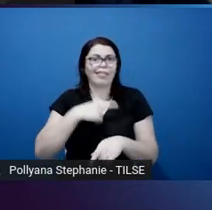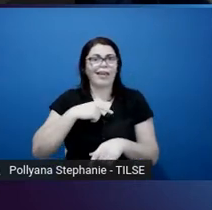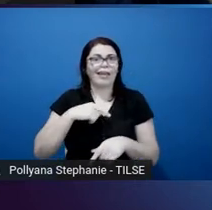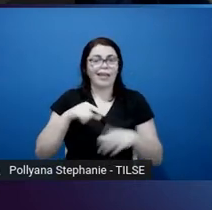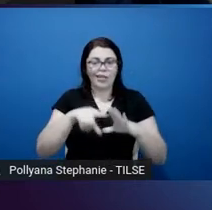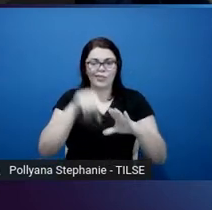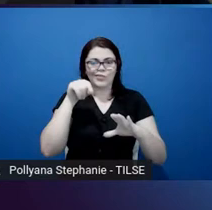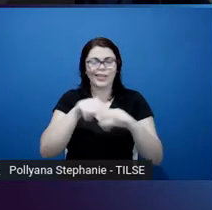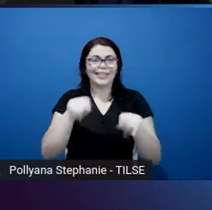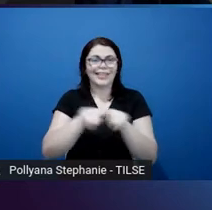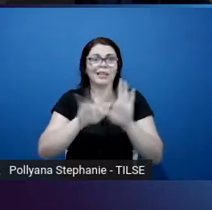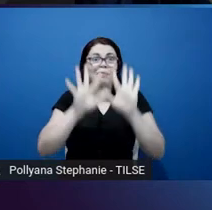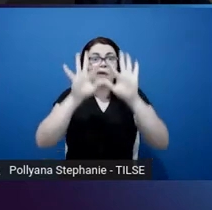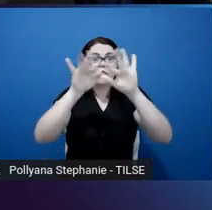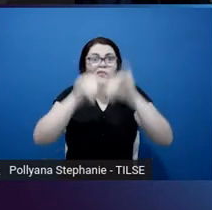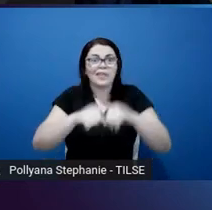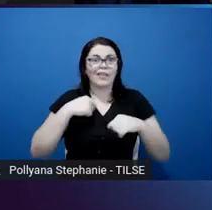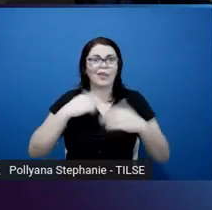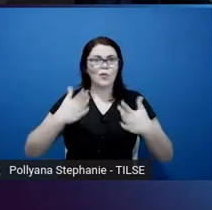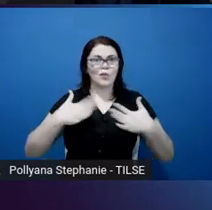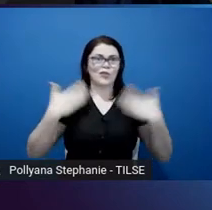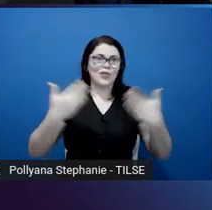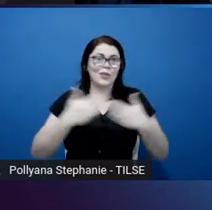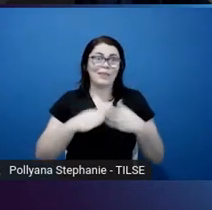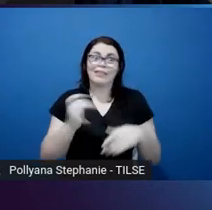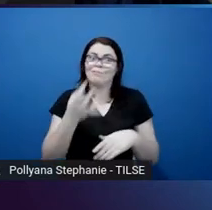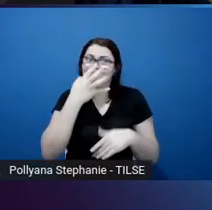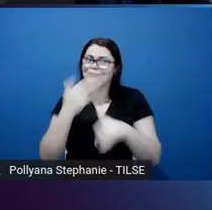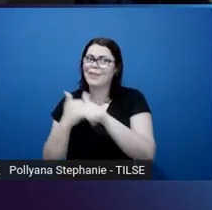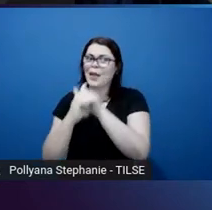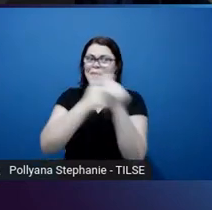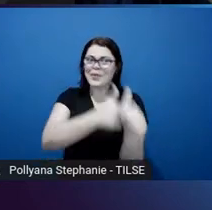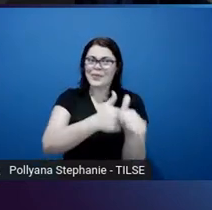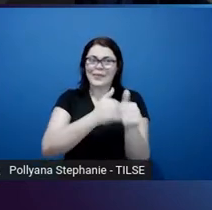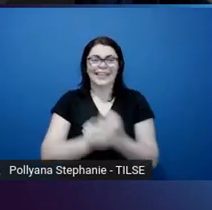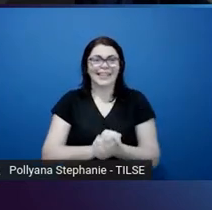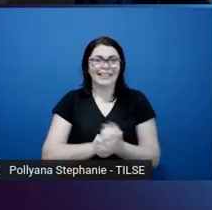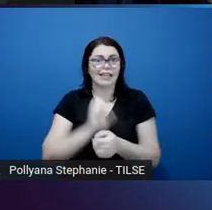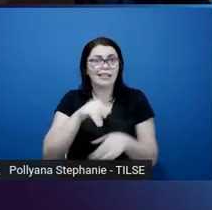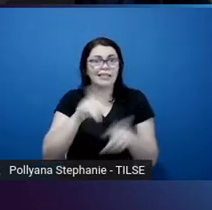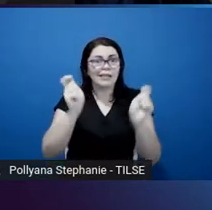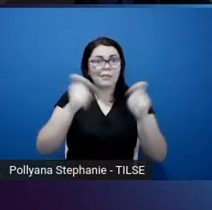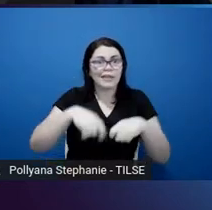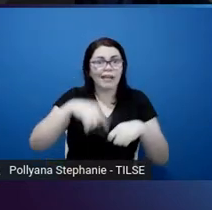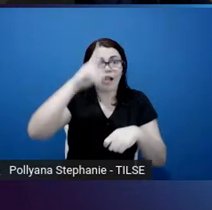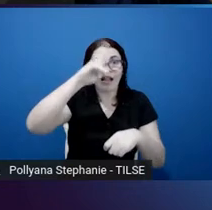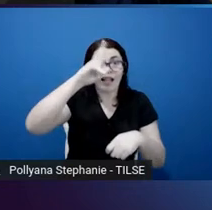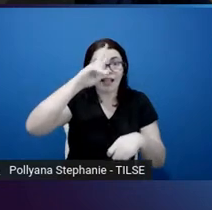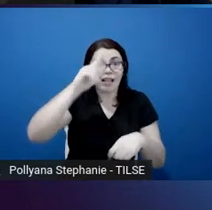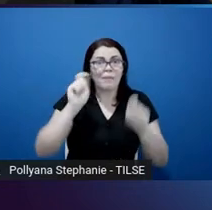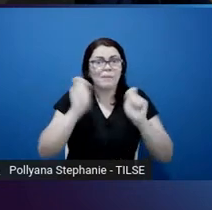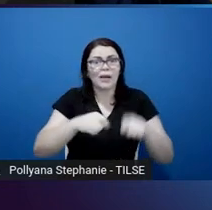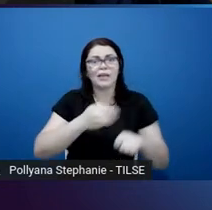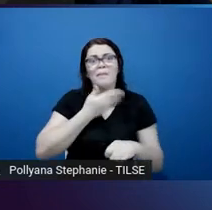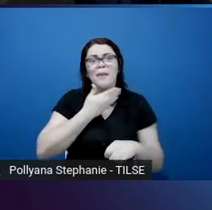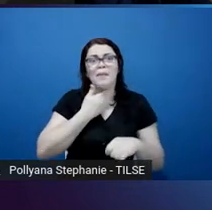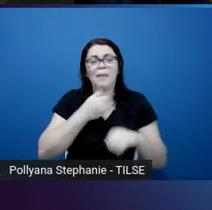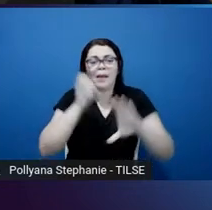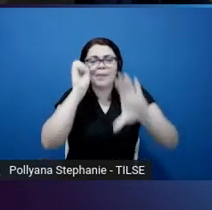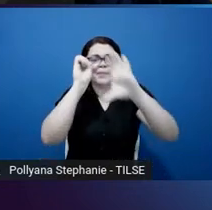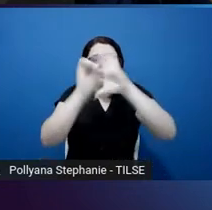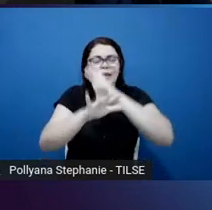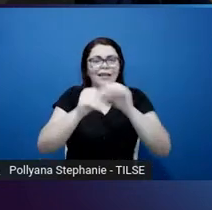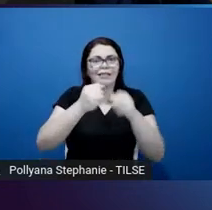final surprise, so stay tuned. And whenever you can, remember you can leave us a message on our